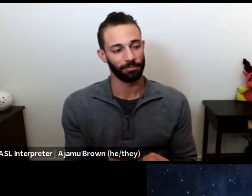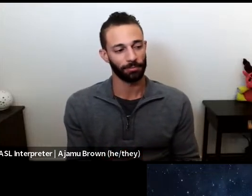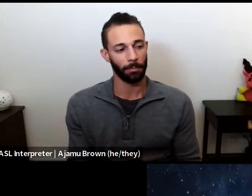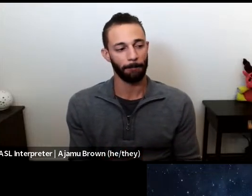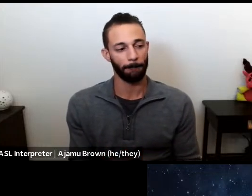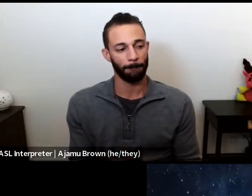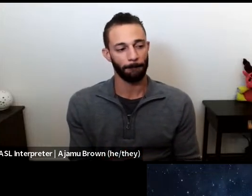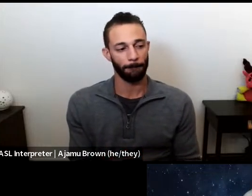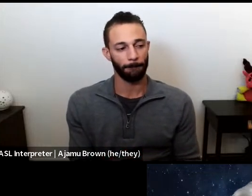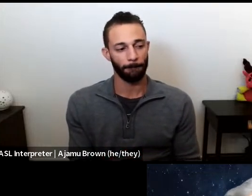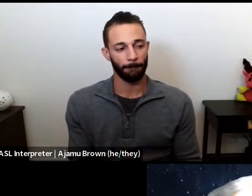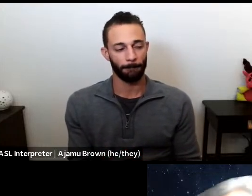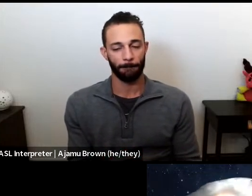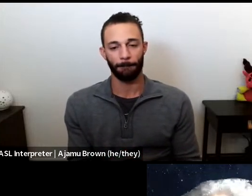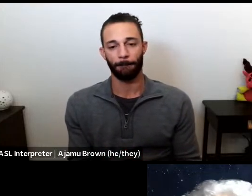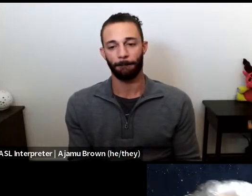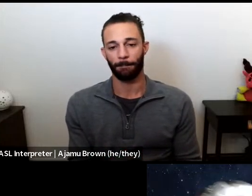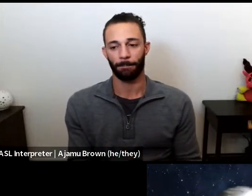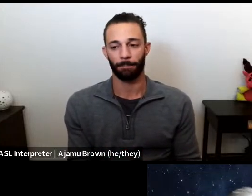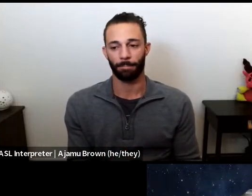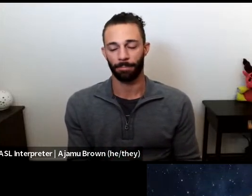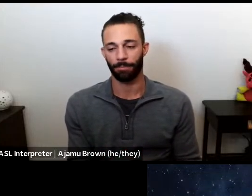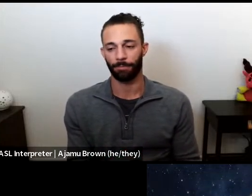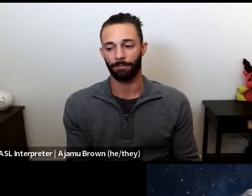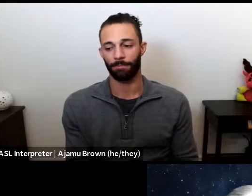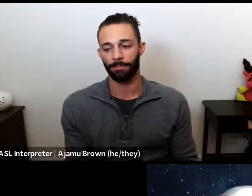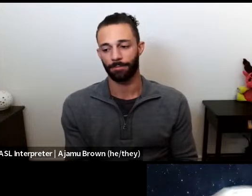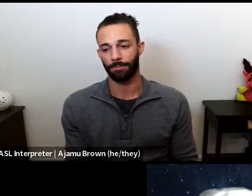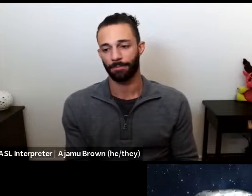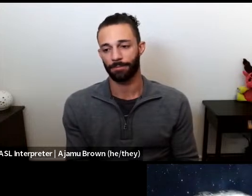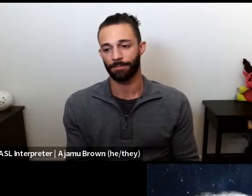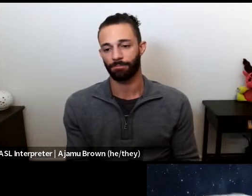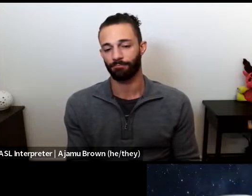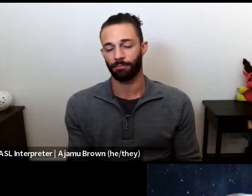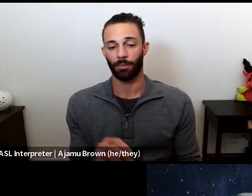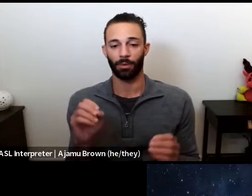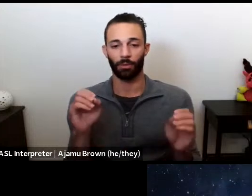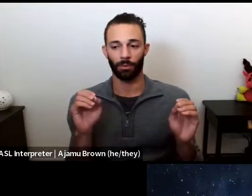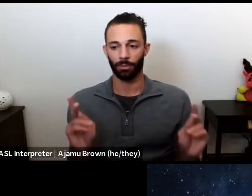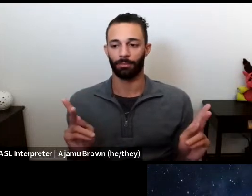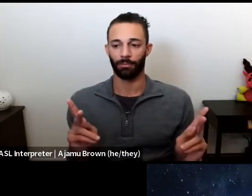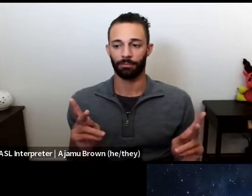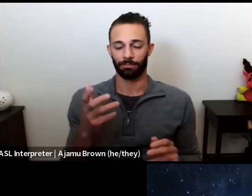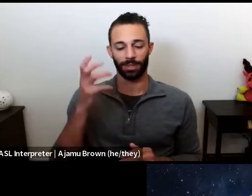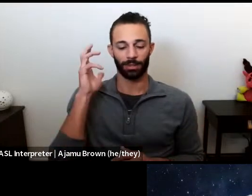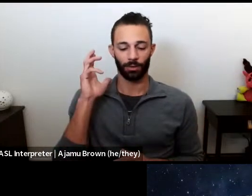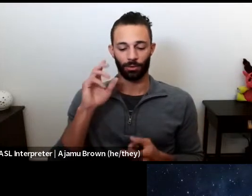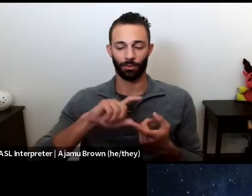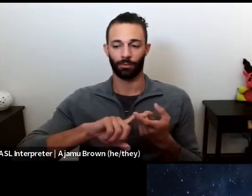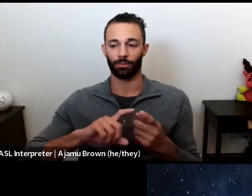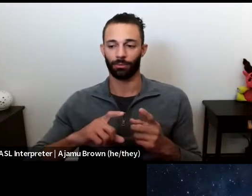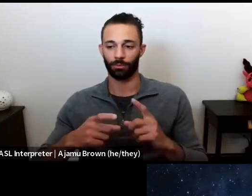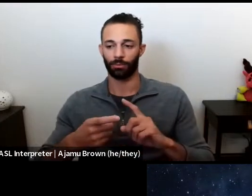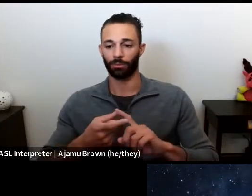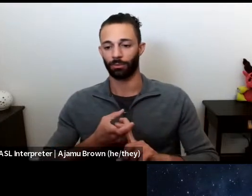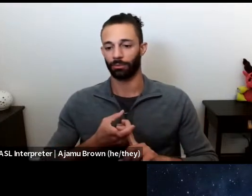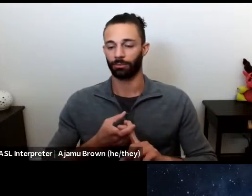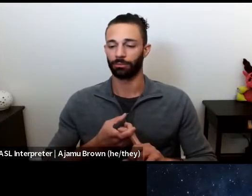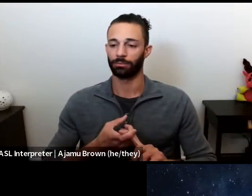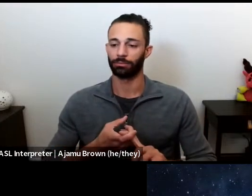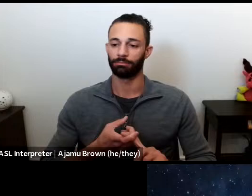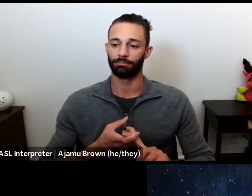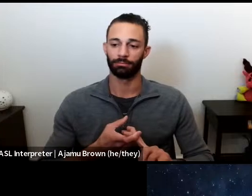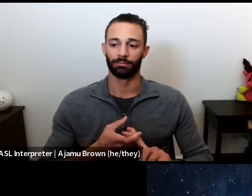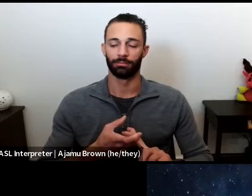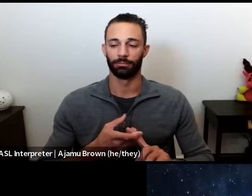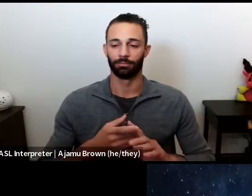Um, okay. All right, Leo friends. Whew. Oh, all sorts of